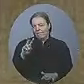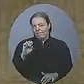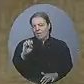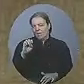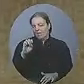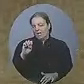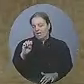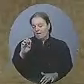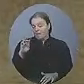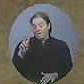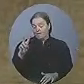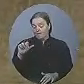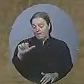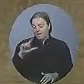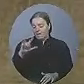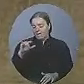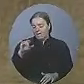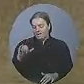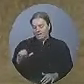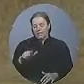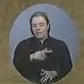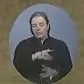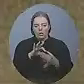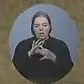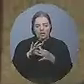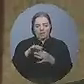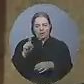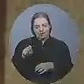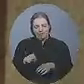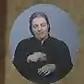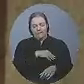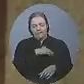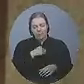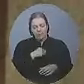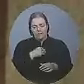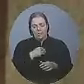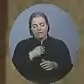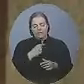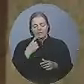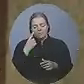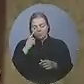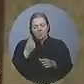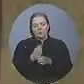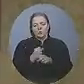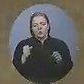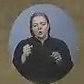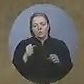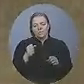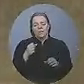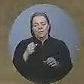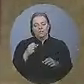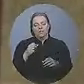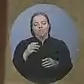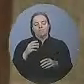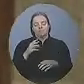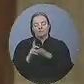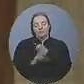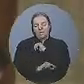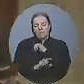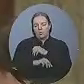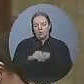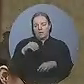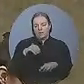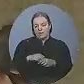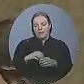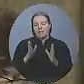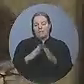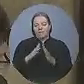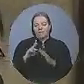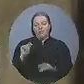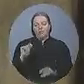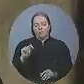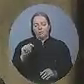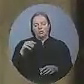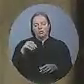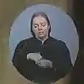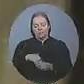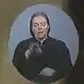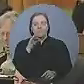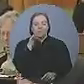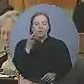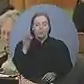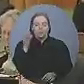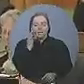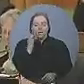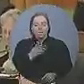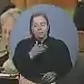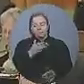and Manitoba? Why are they standing up for Valet and not for Canadians? The Honourable Minister of